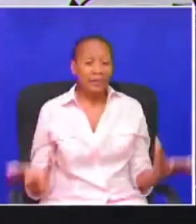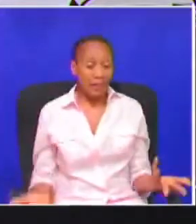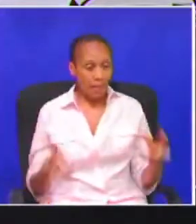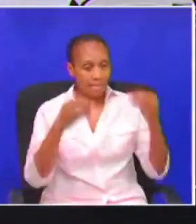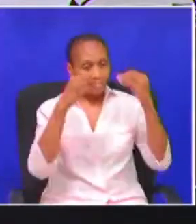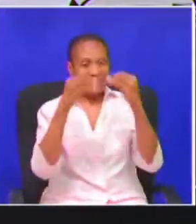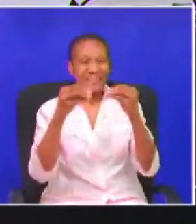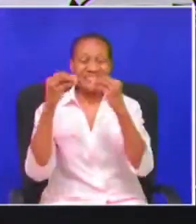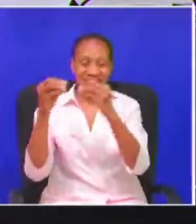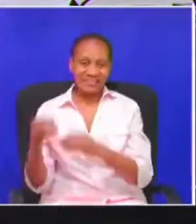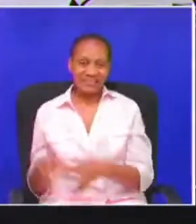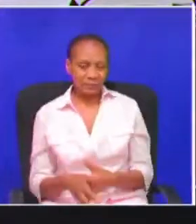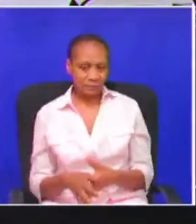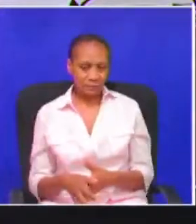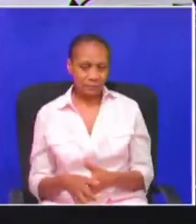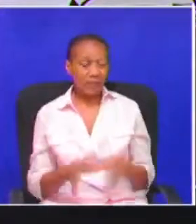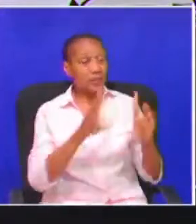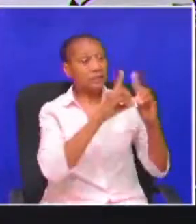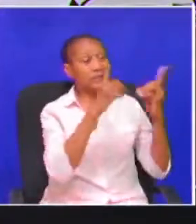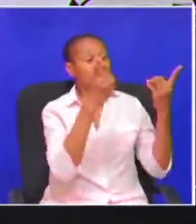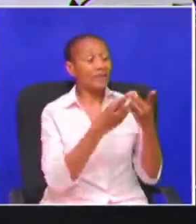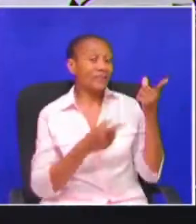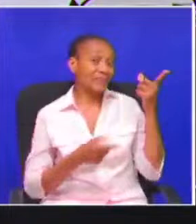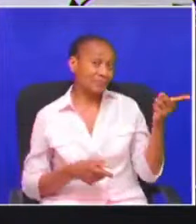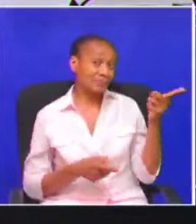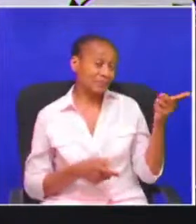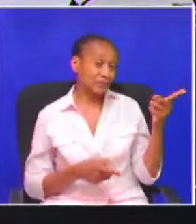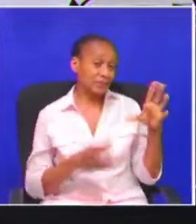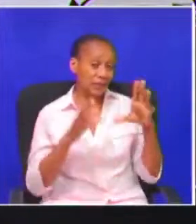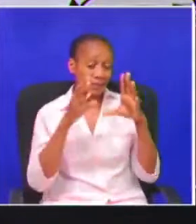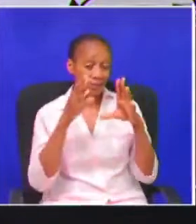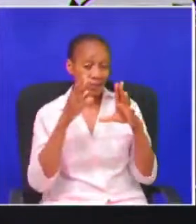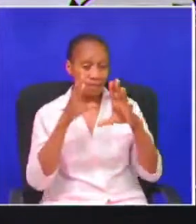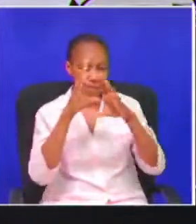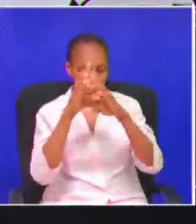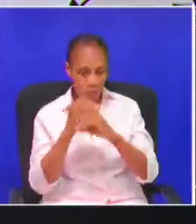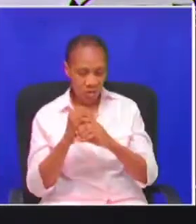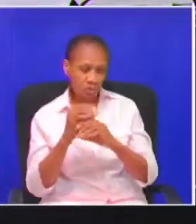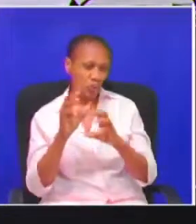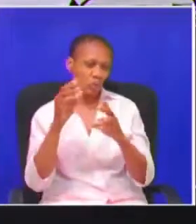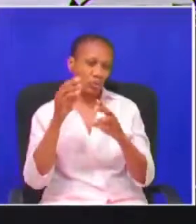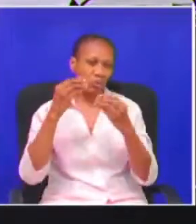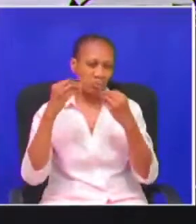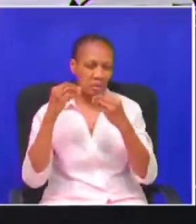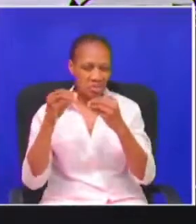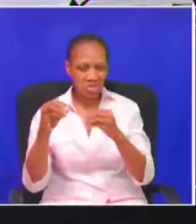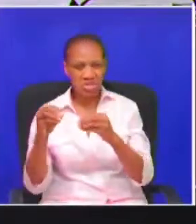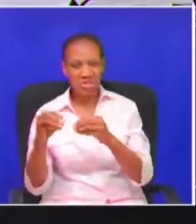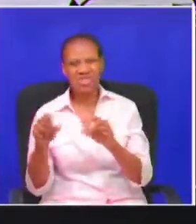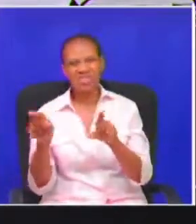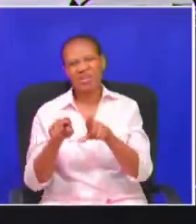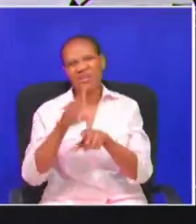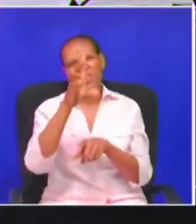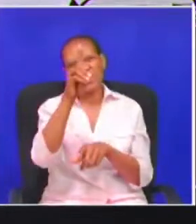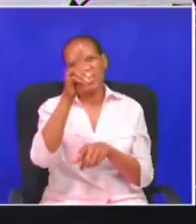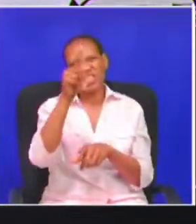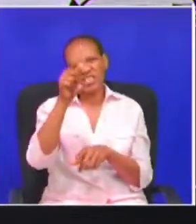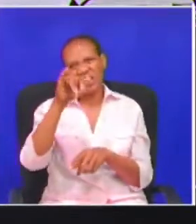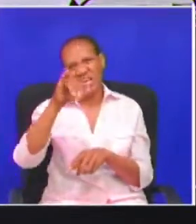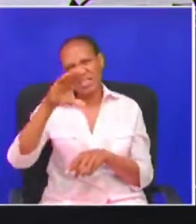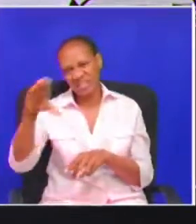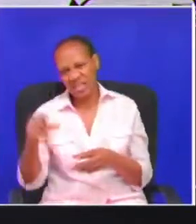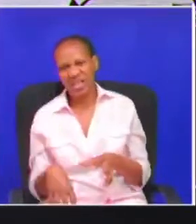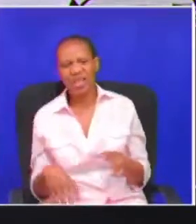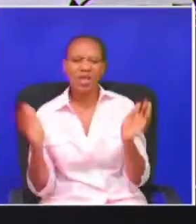the departments that deal with business operations like DTIC, like the small